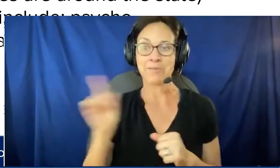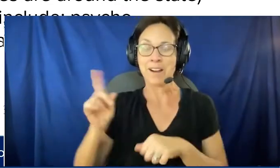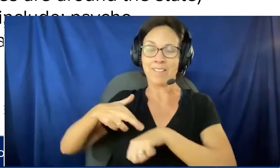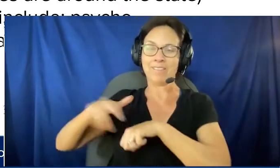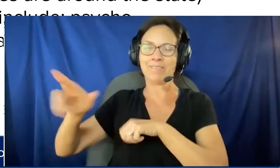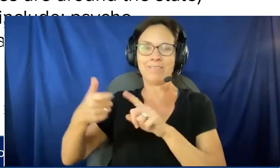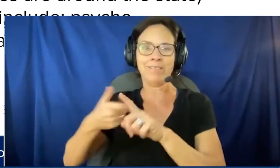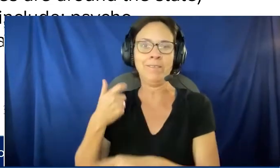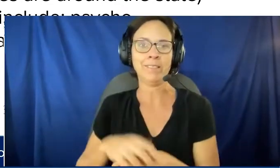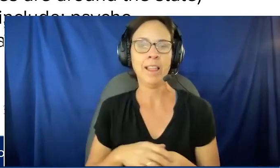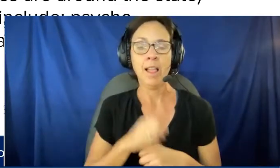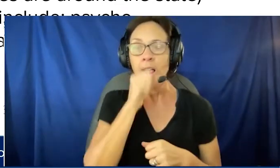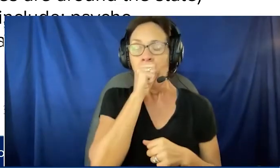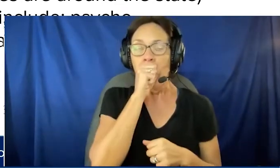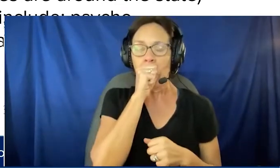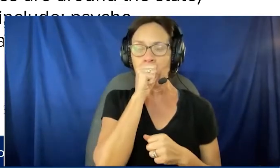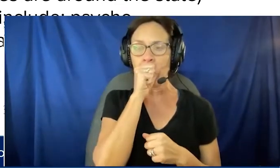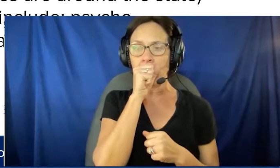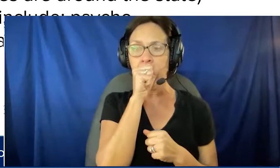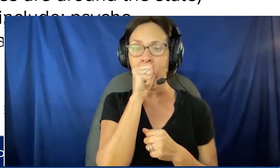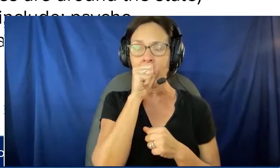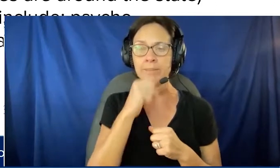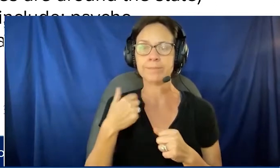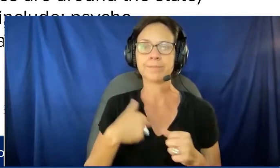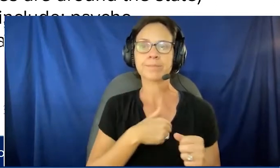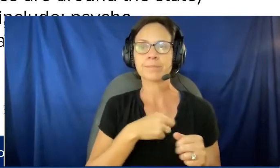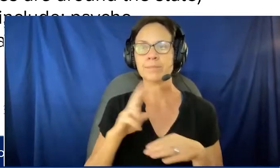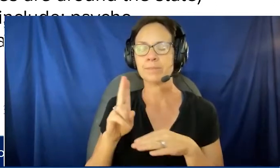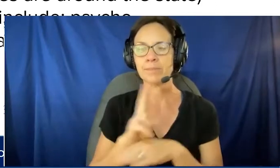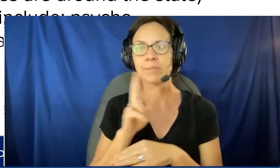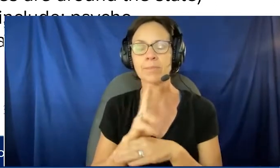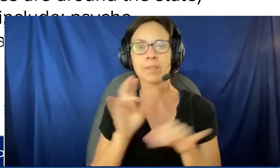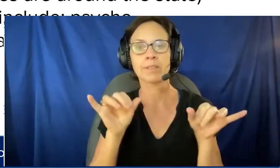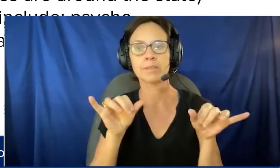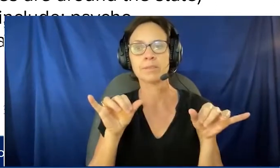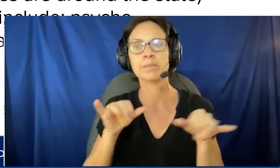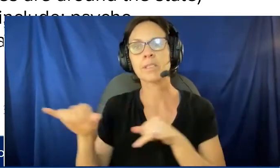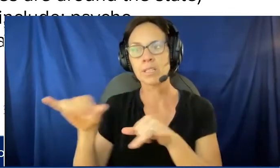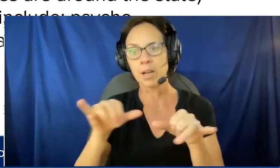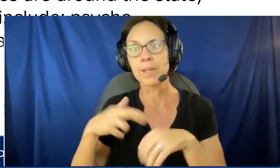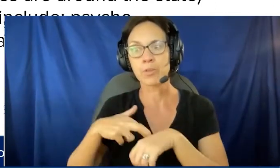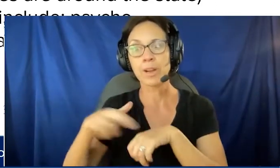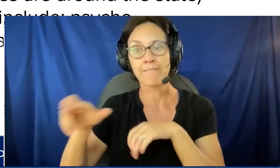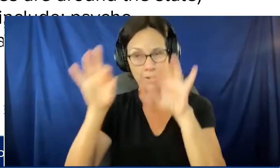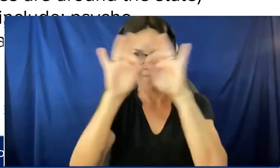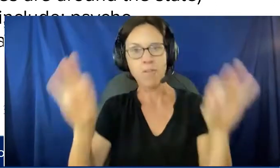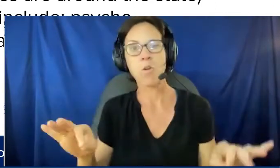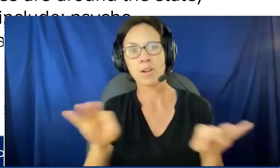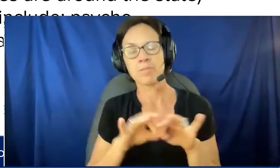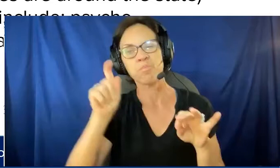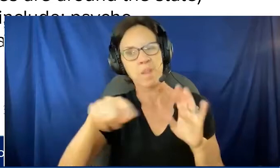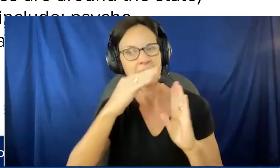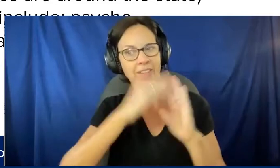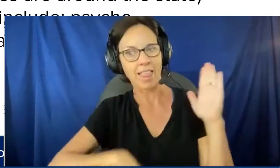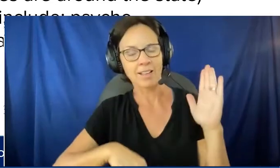from. We do use a common referral form, and it is a